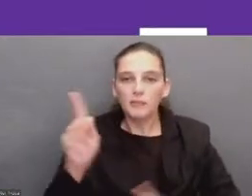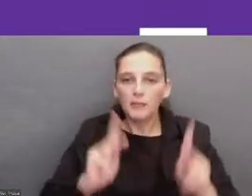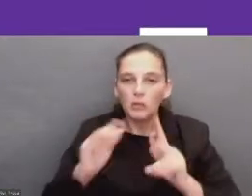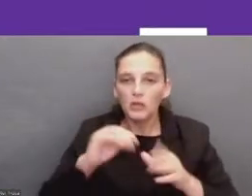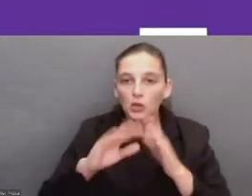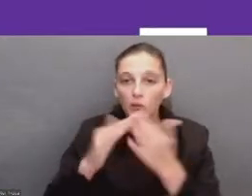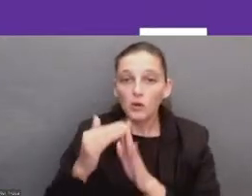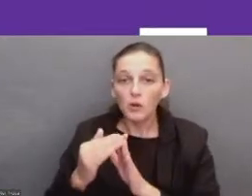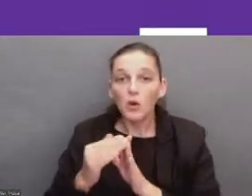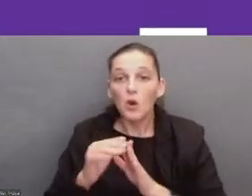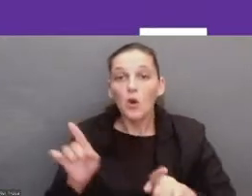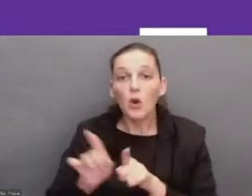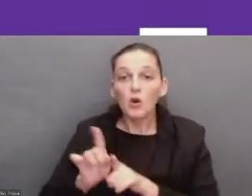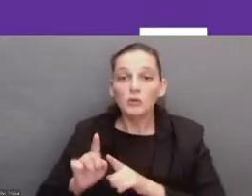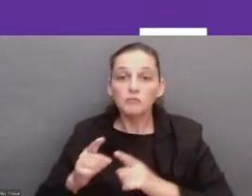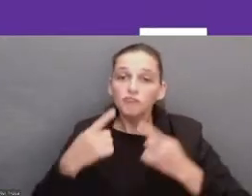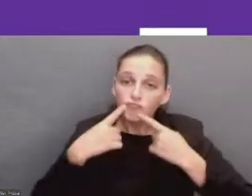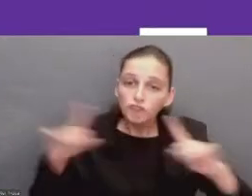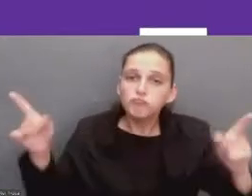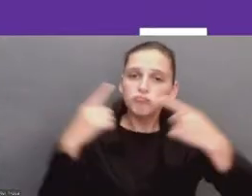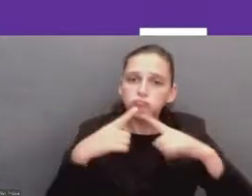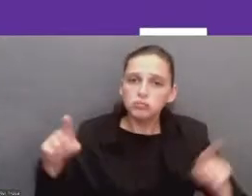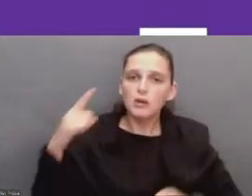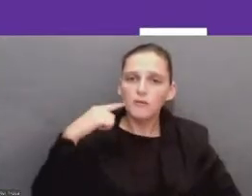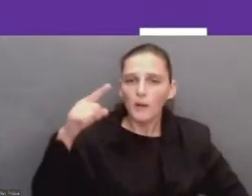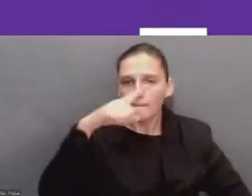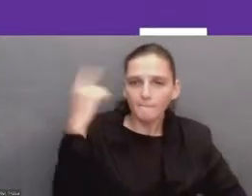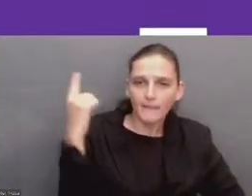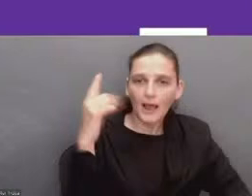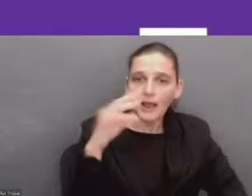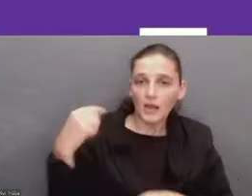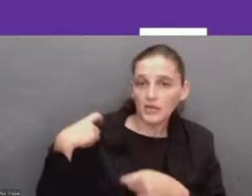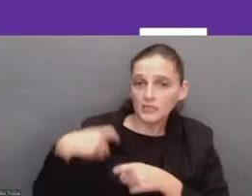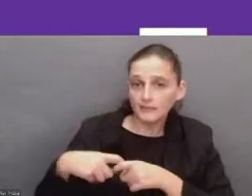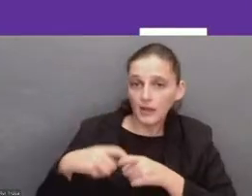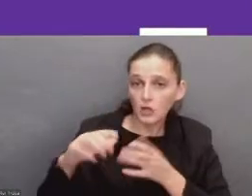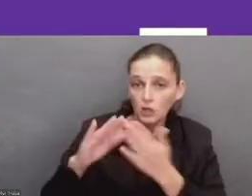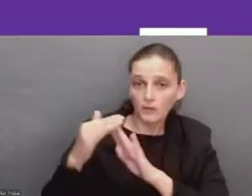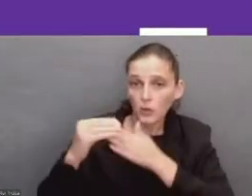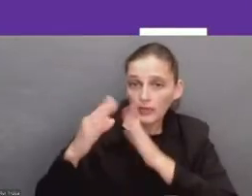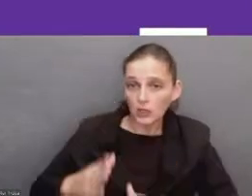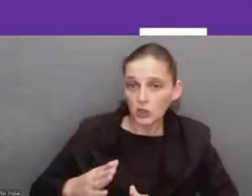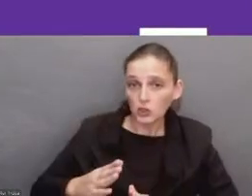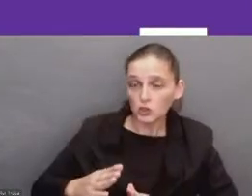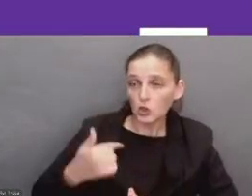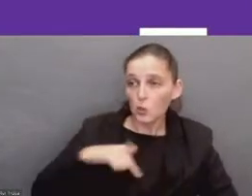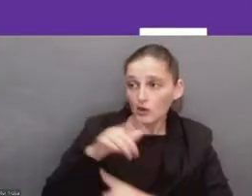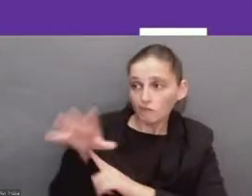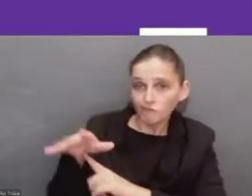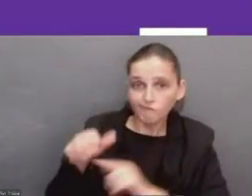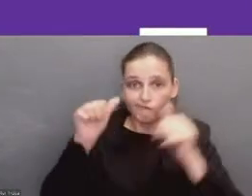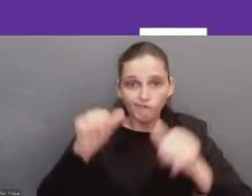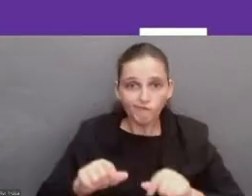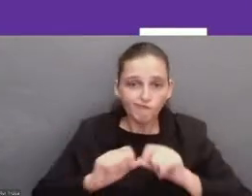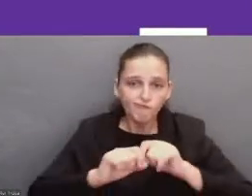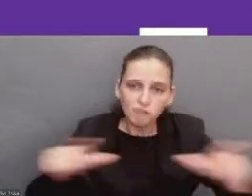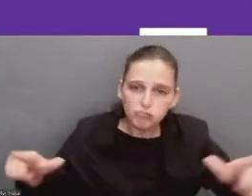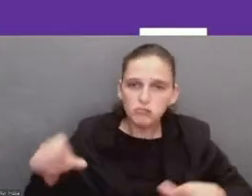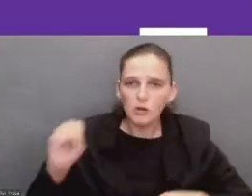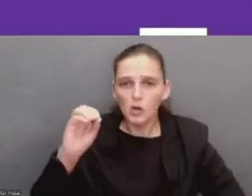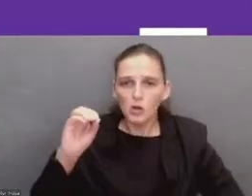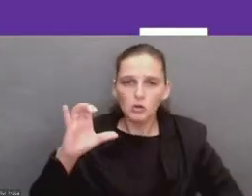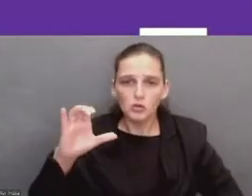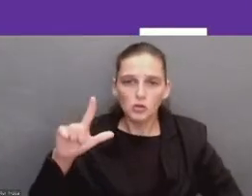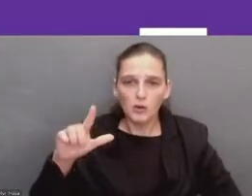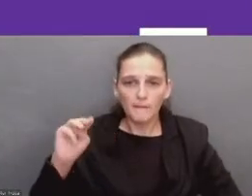featuring Black and Hispanic community leaders were distributed through social media, along with local minority media